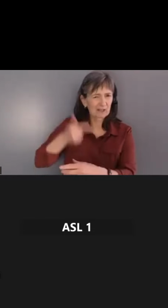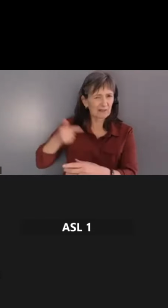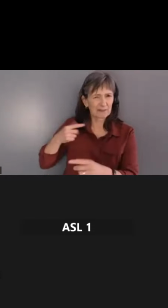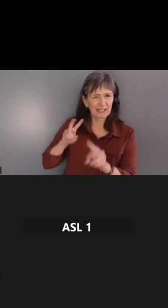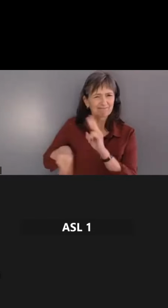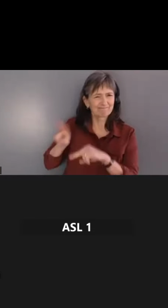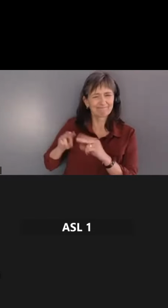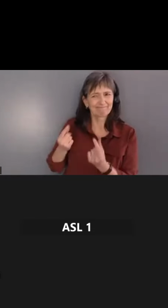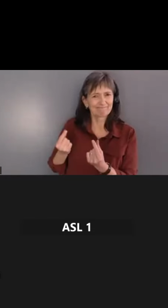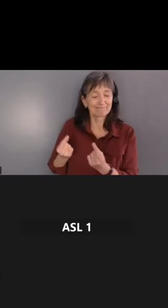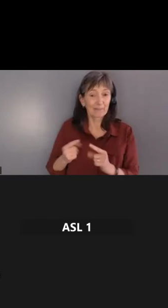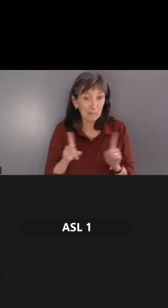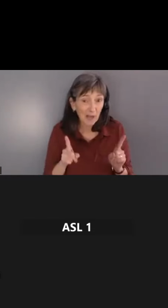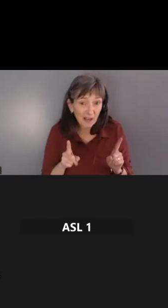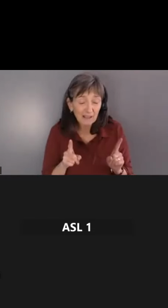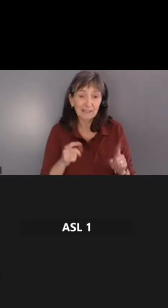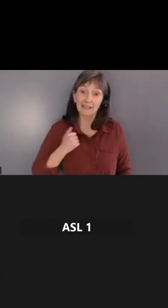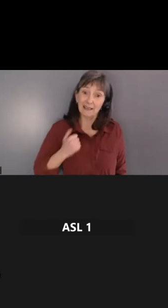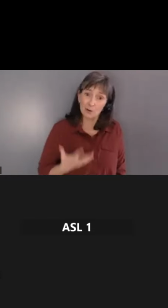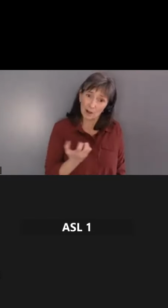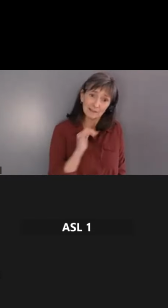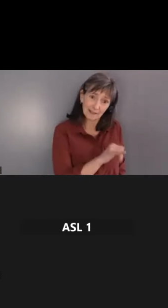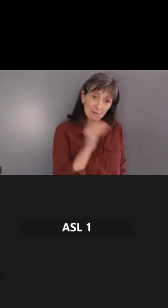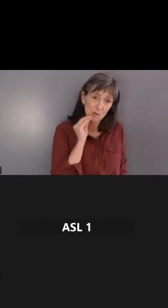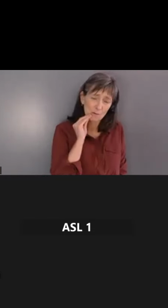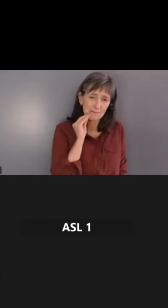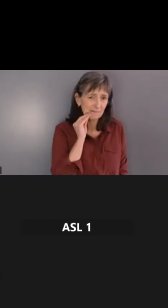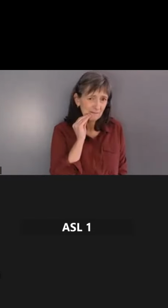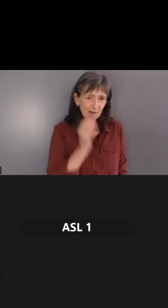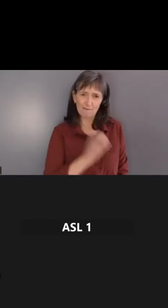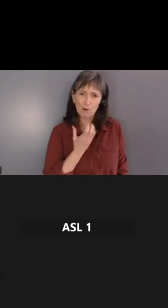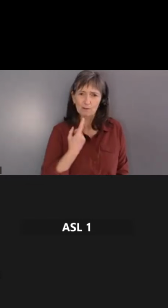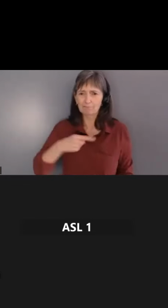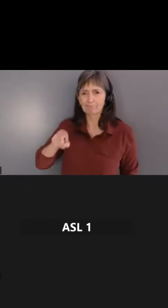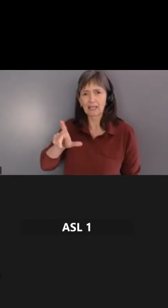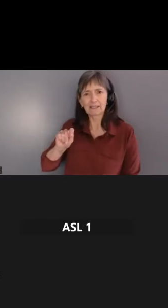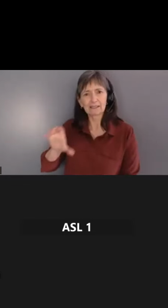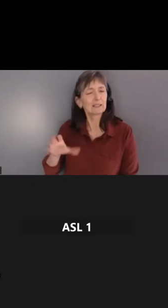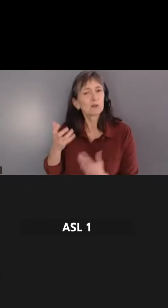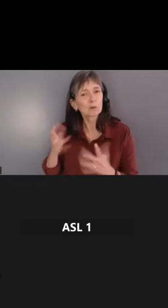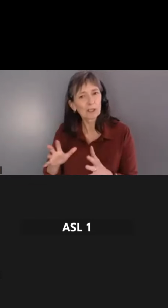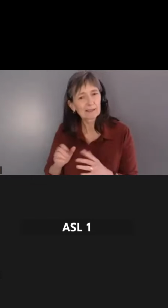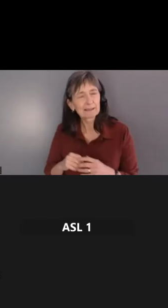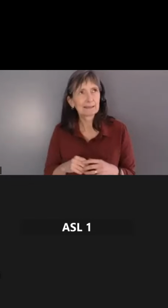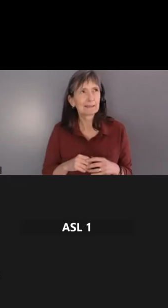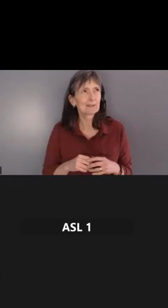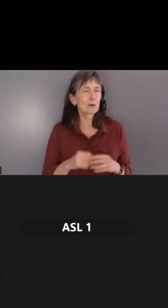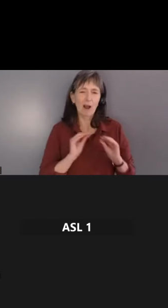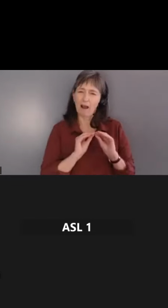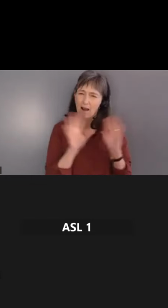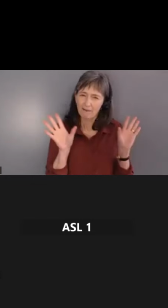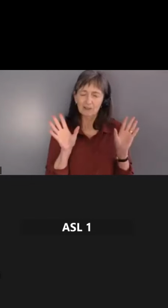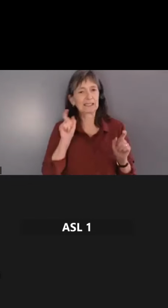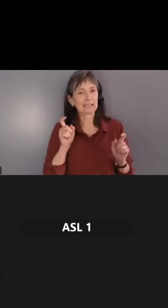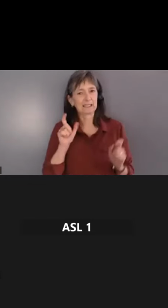Canadians wanting to remain and age in their own homes and communities. So it is clear that there is an urgent need to redesign our current system of